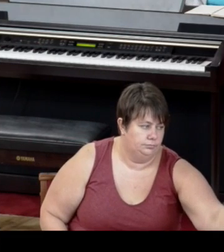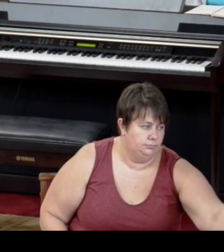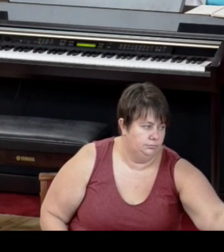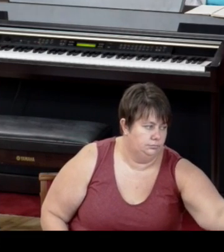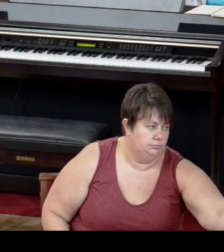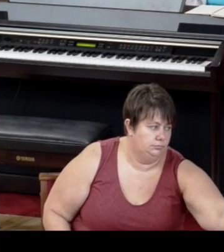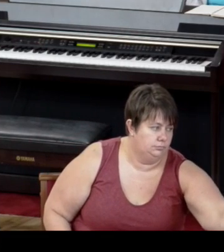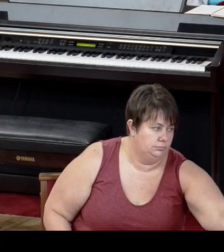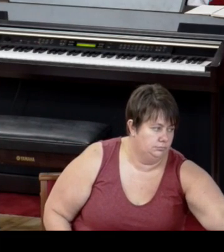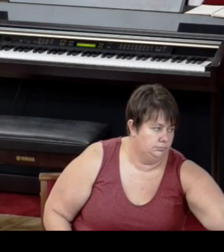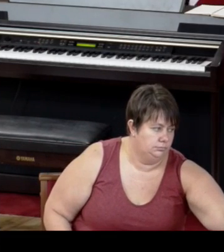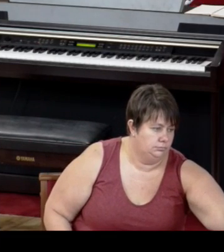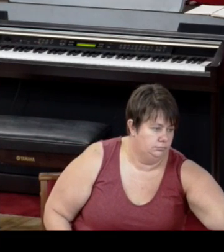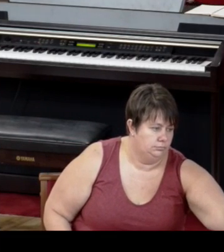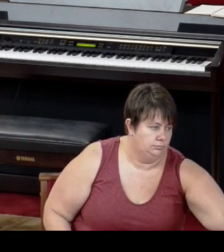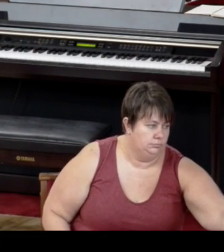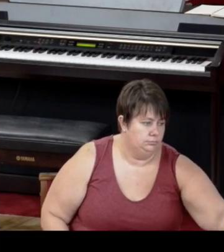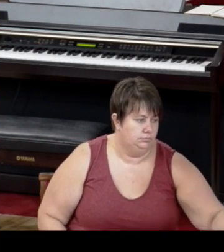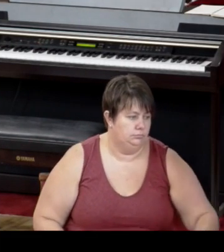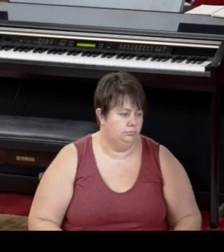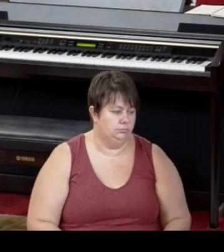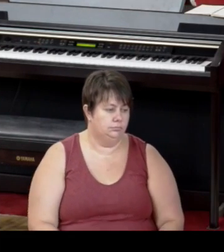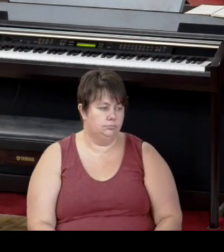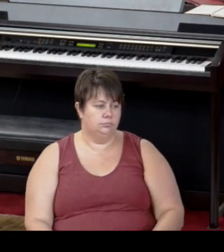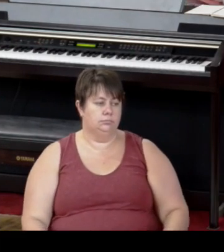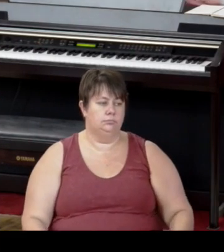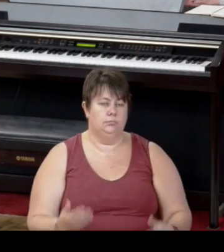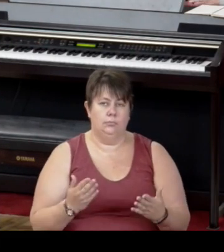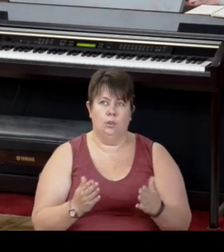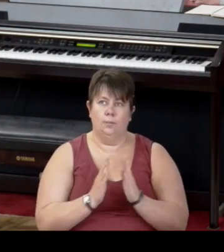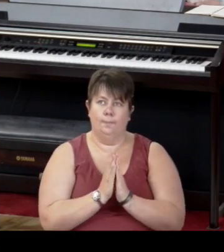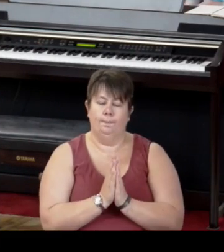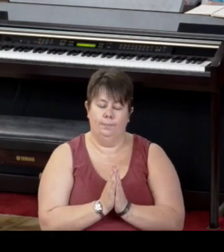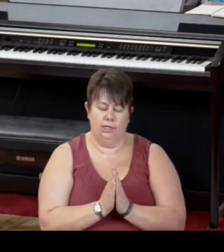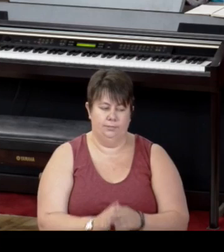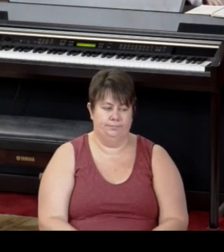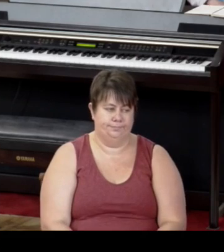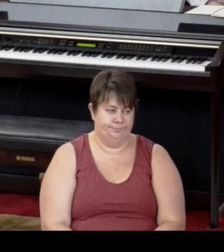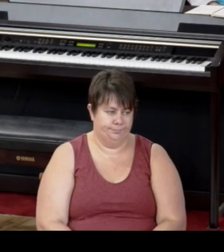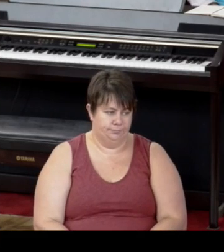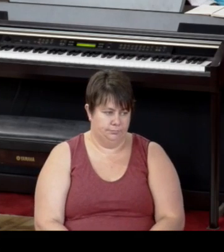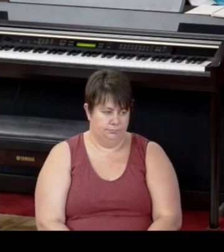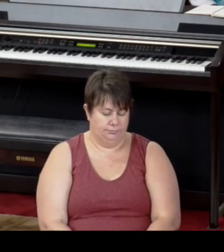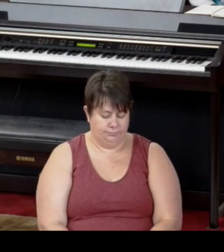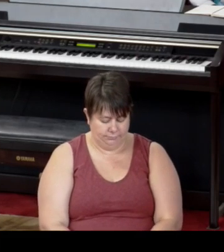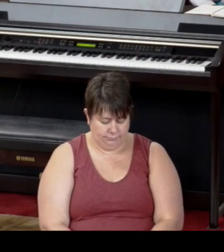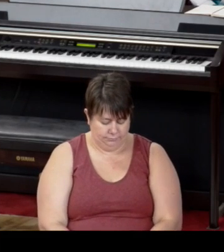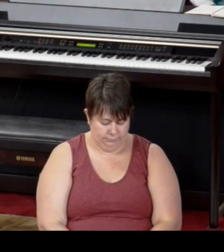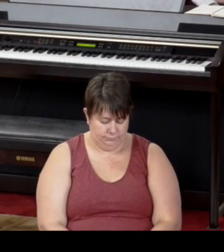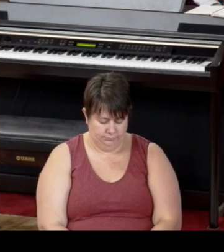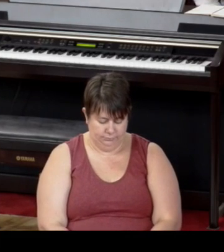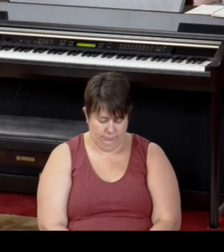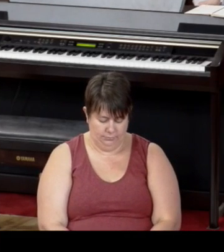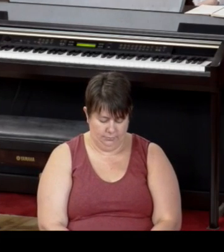Let us bring ourselves and our time of worship to God in prayer. Let us pray together.